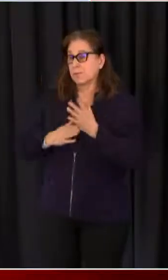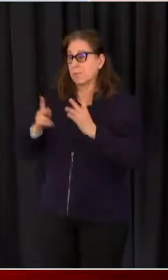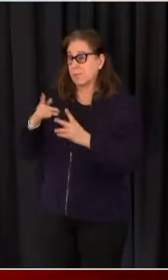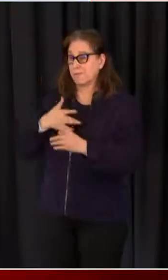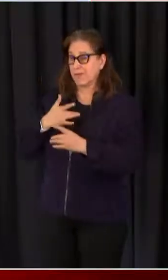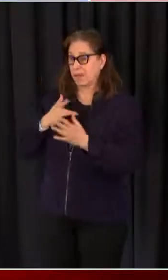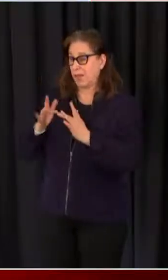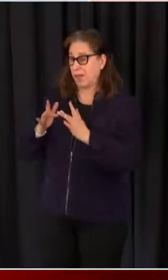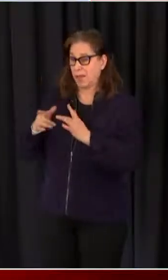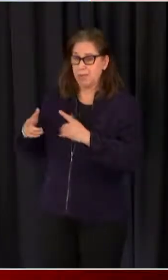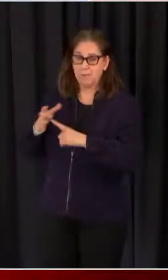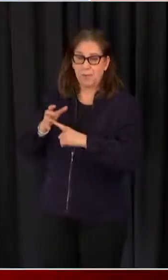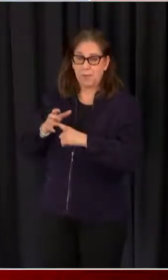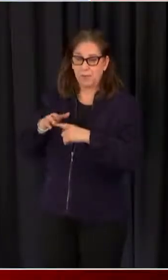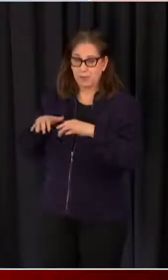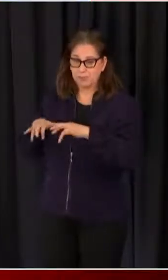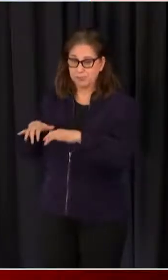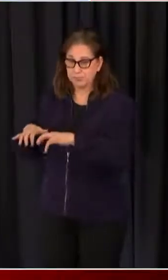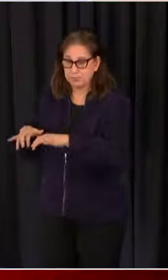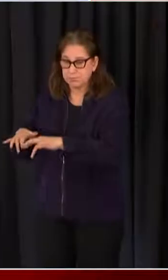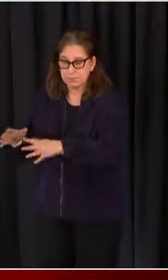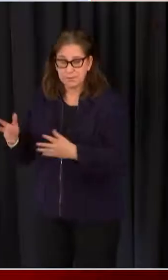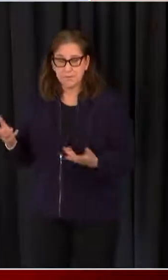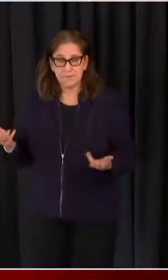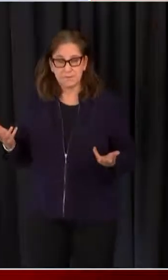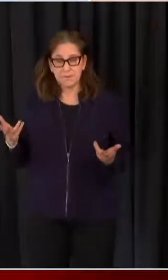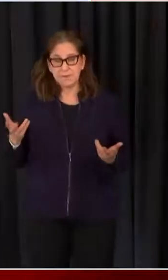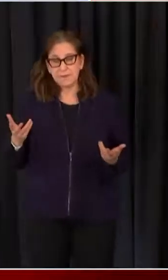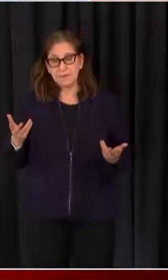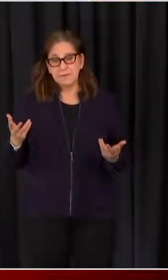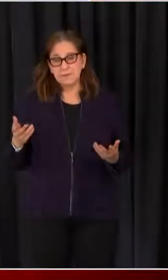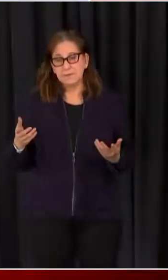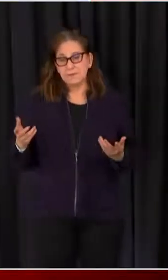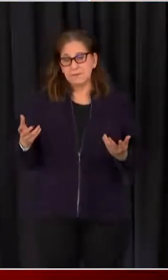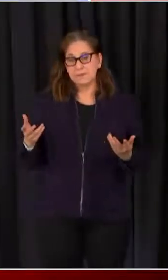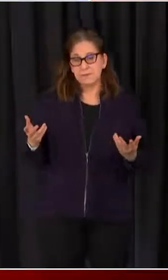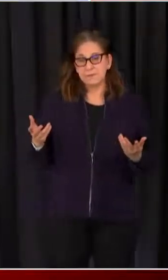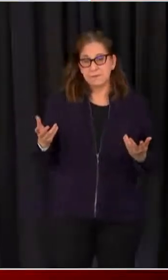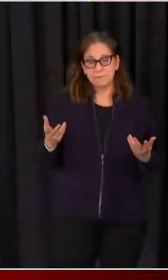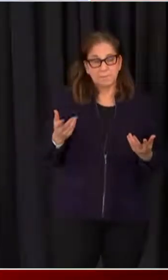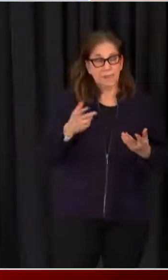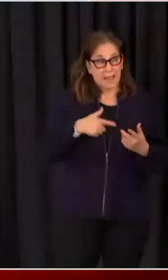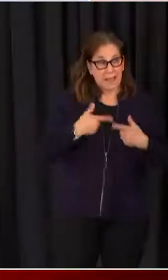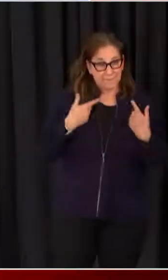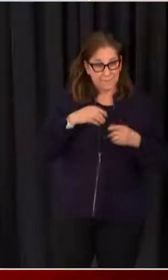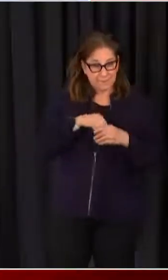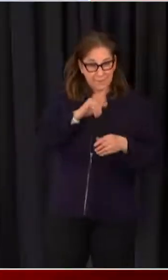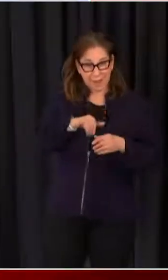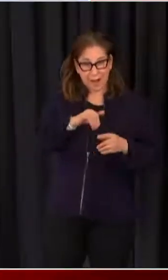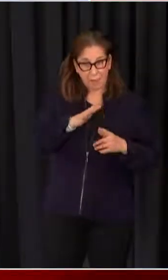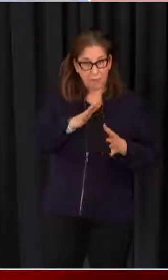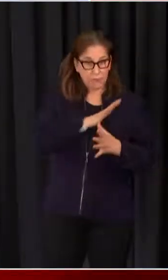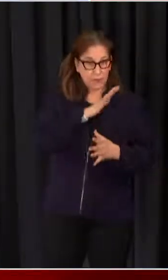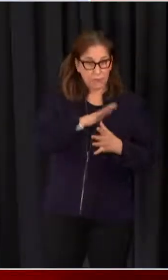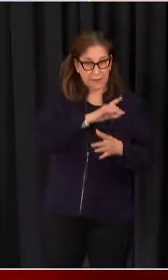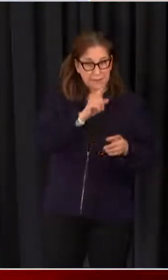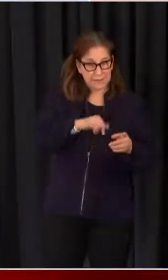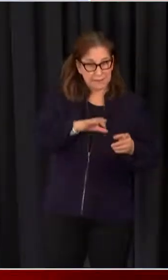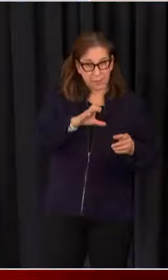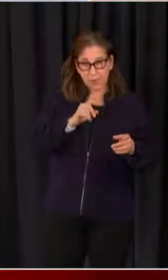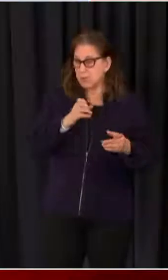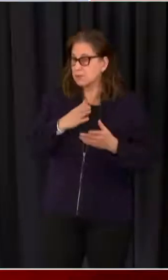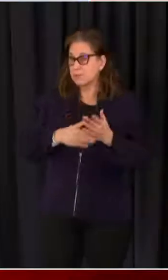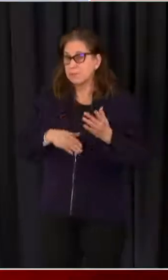may be a senior who goes into a portal who lives in outside of the priority zip codes. So people